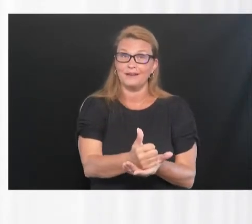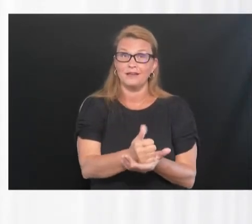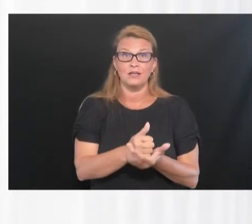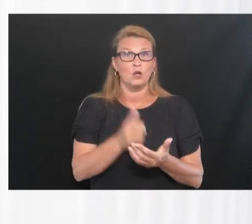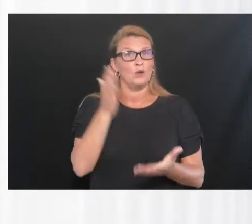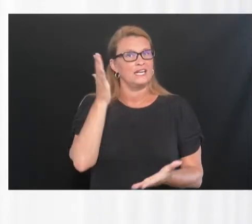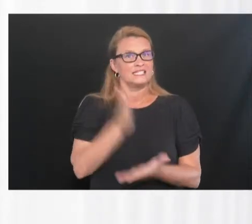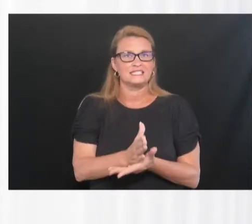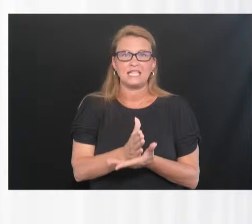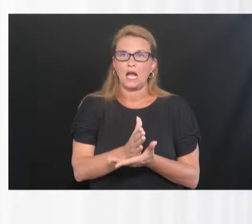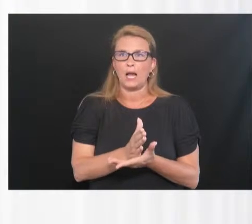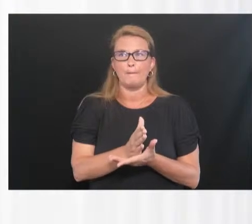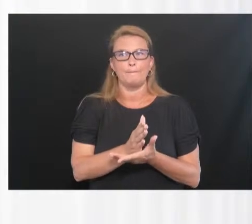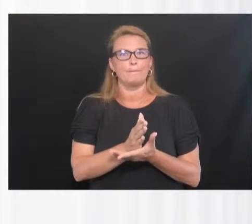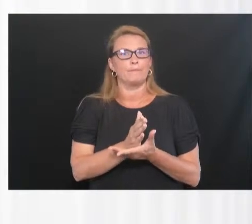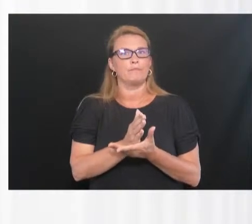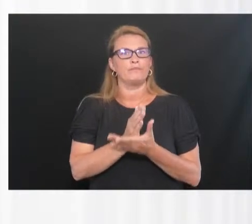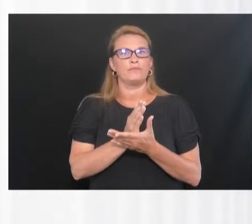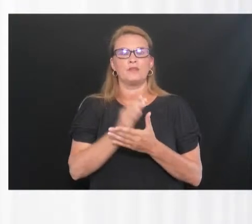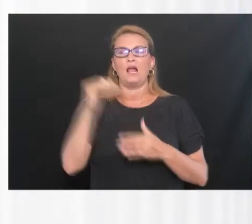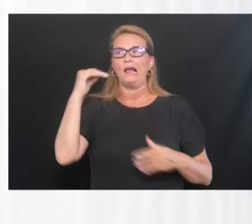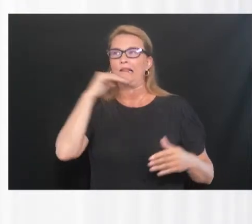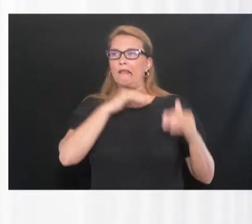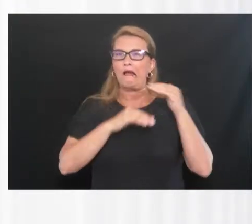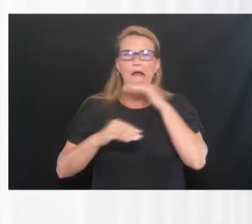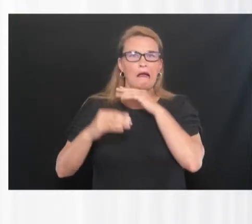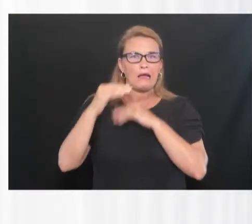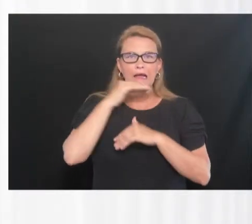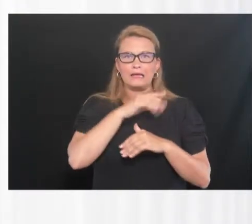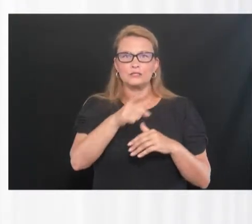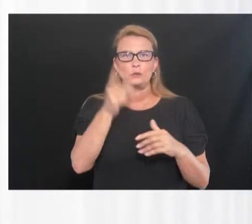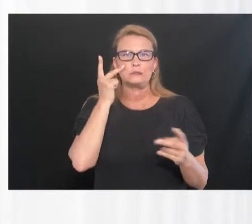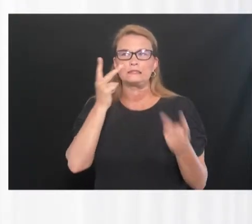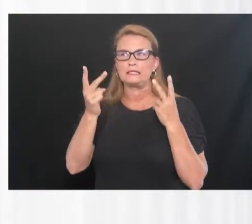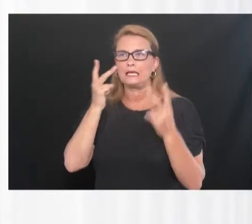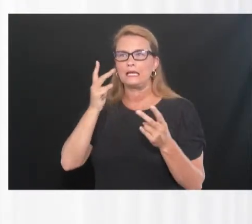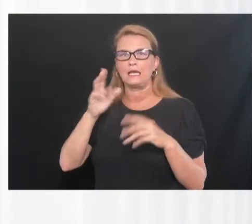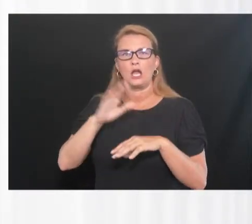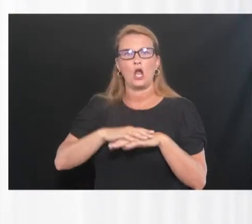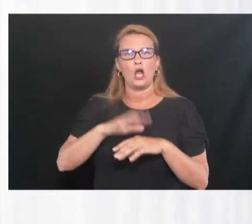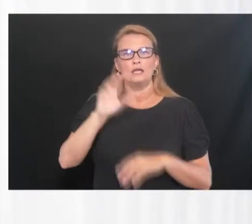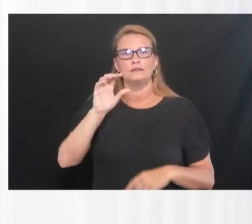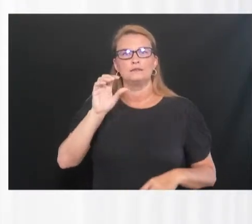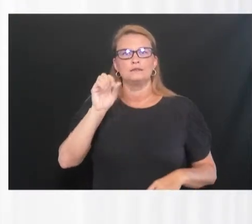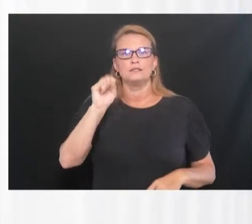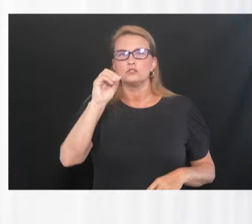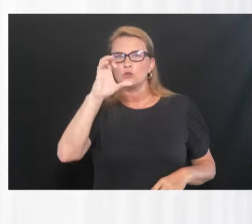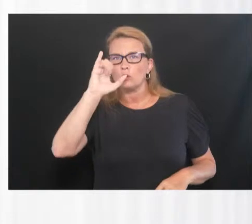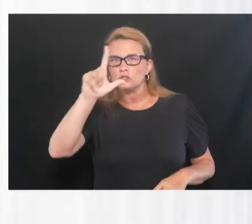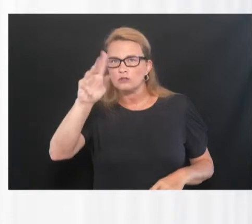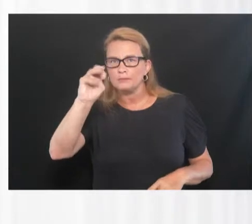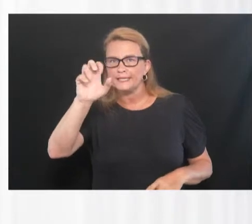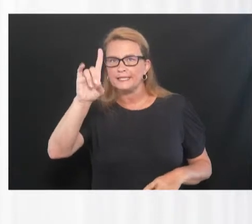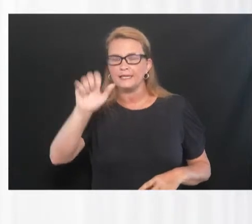paying attention to the false and misinformation that's out there, and we've got to get our fellow West Virginians